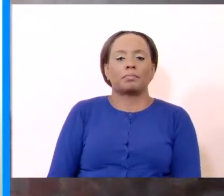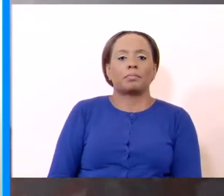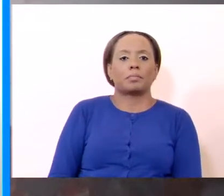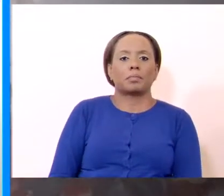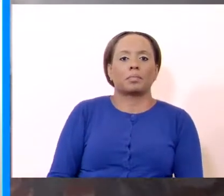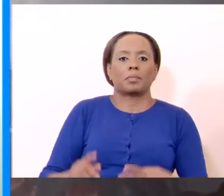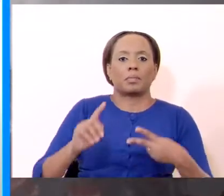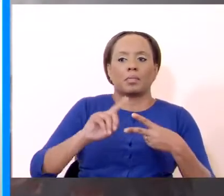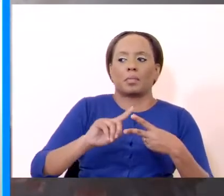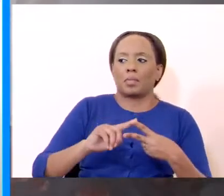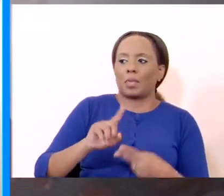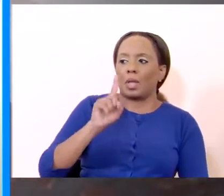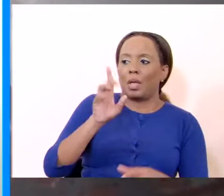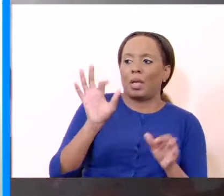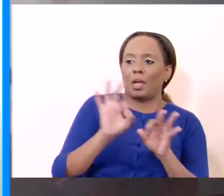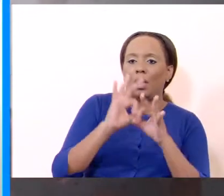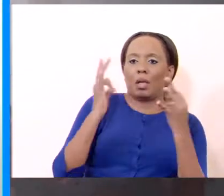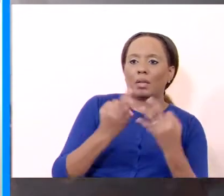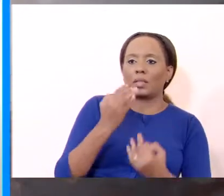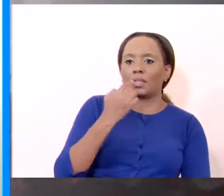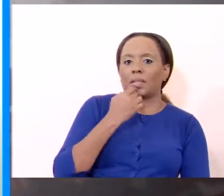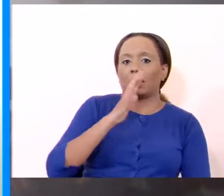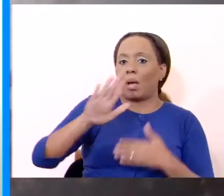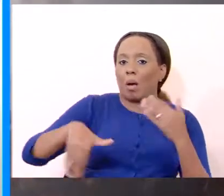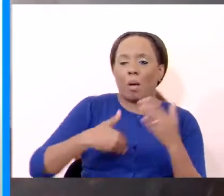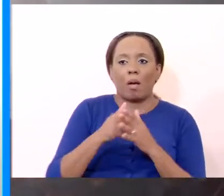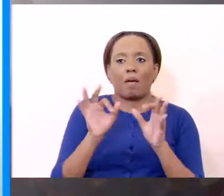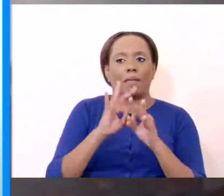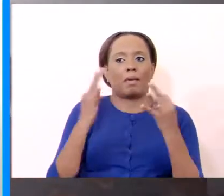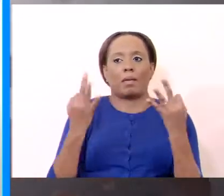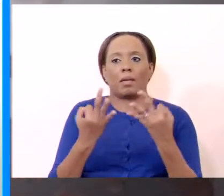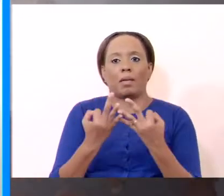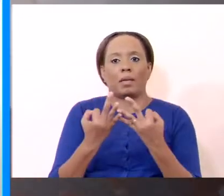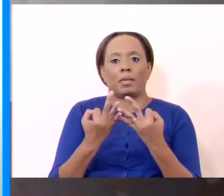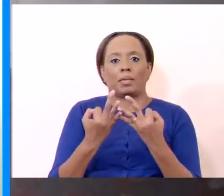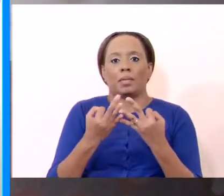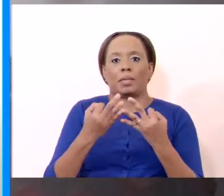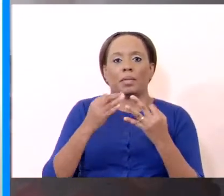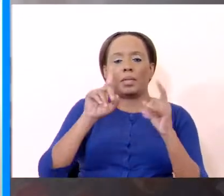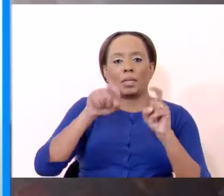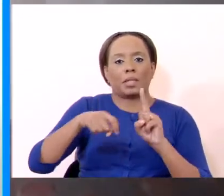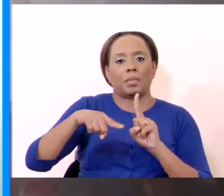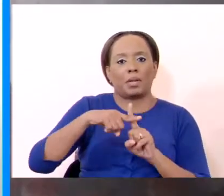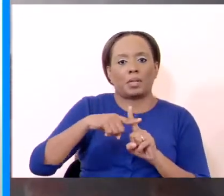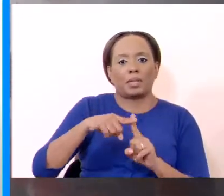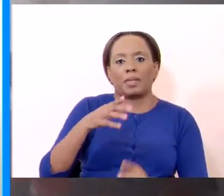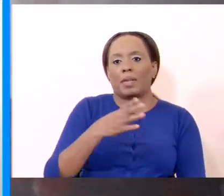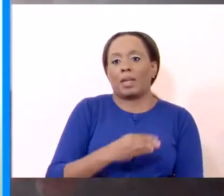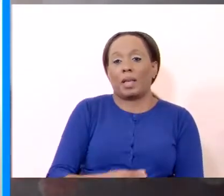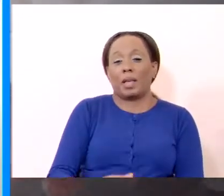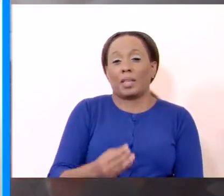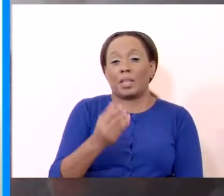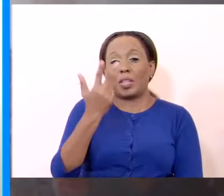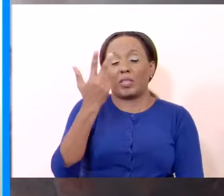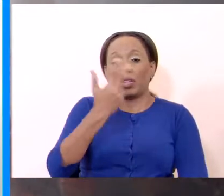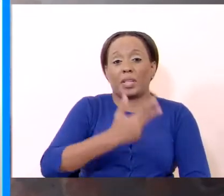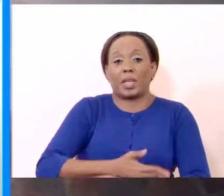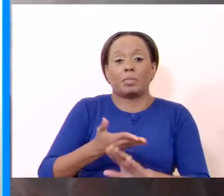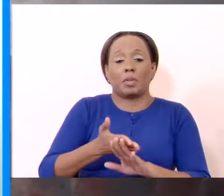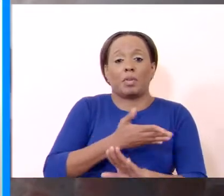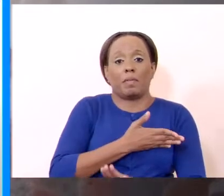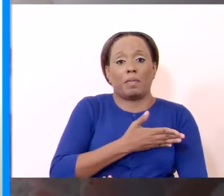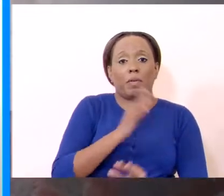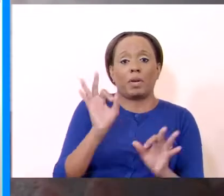that they all tested positive and there was a lag time of 3 days before they were taken to any isolation